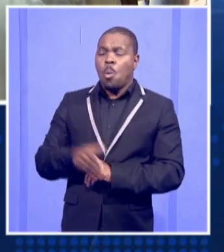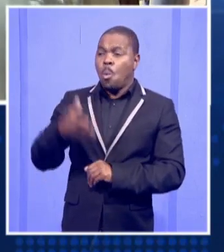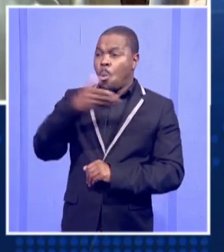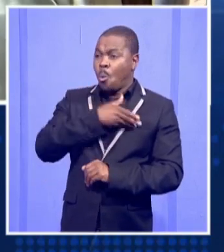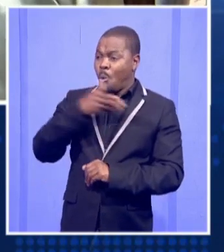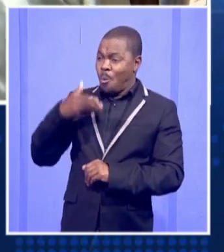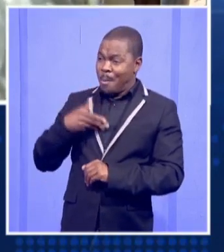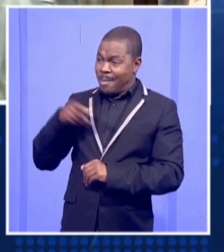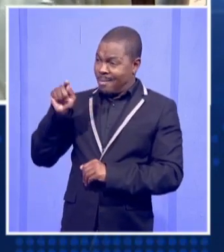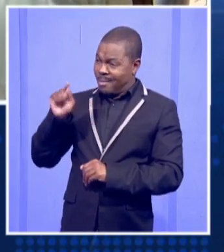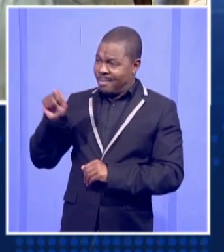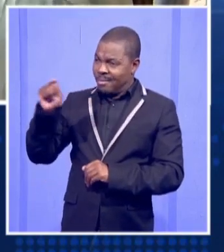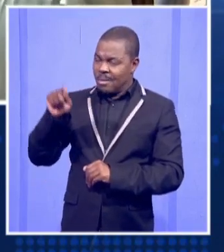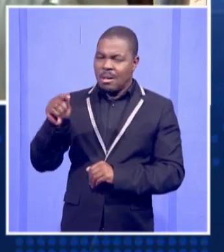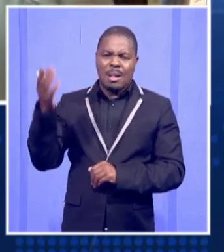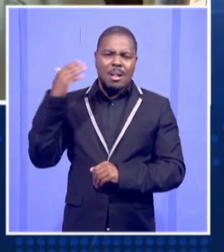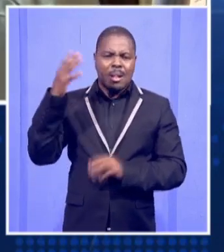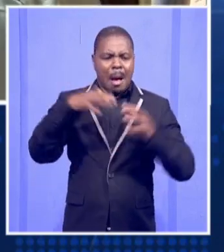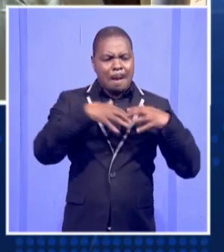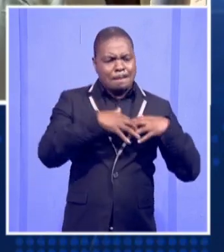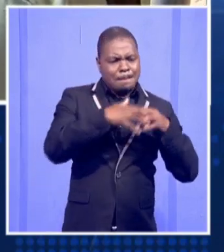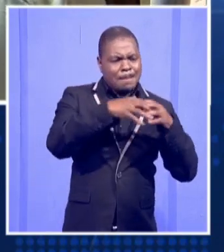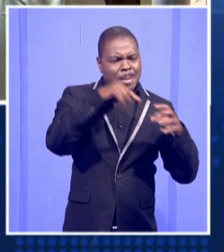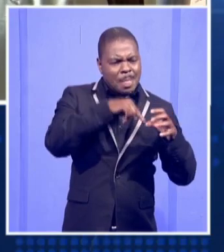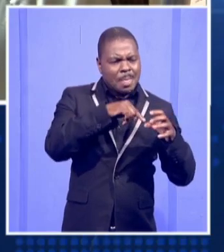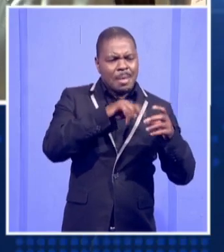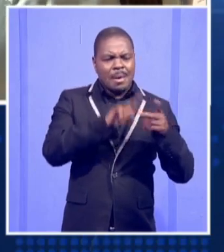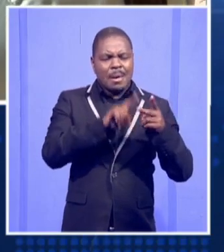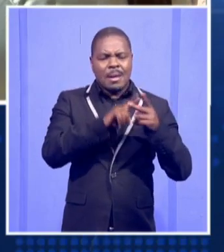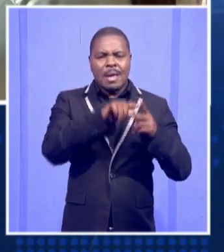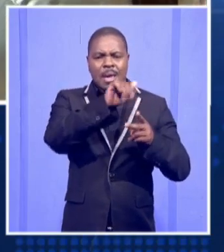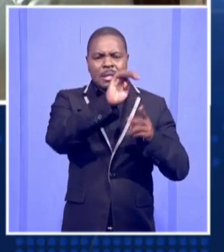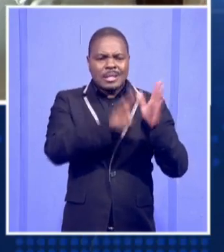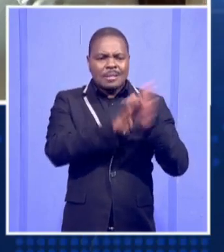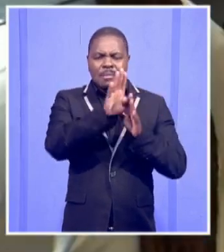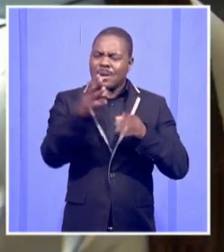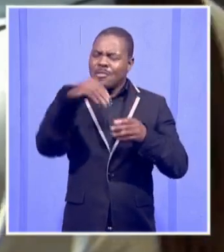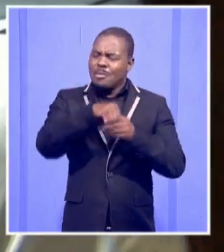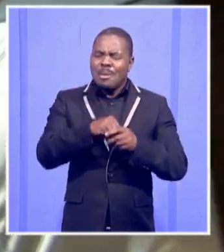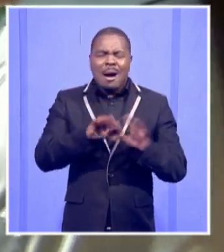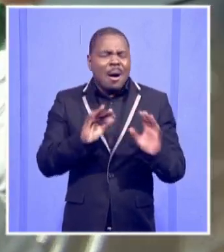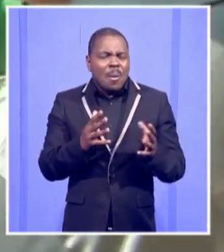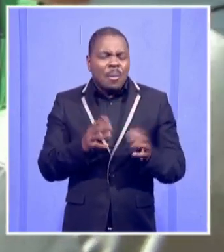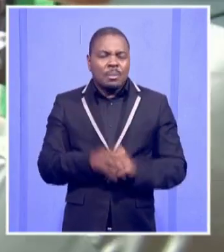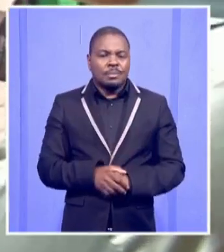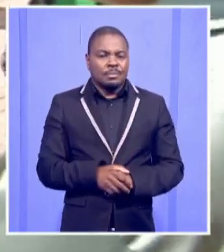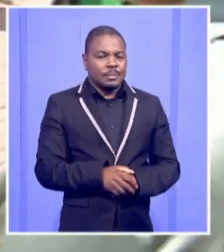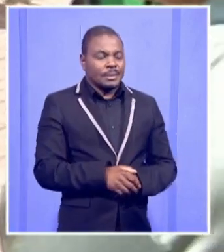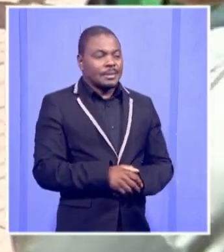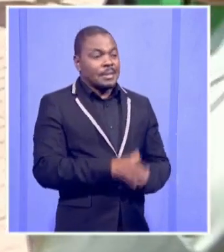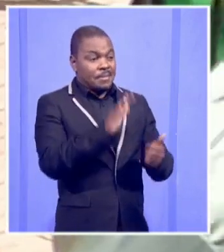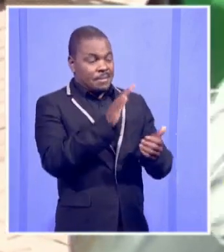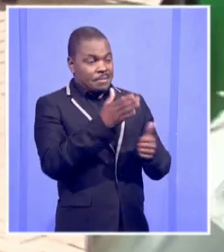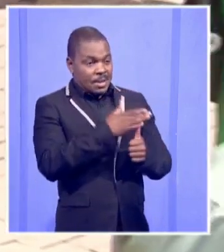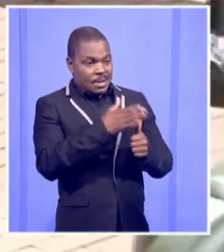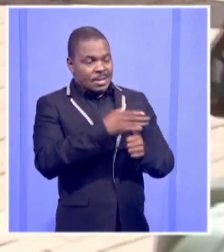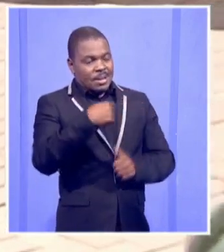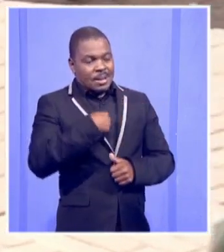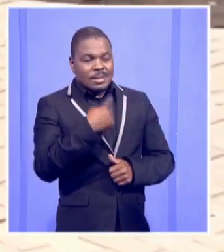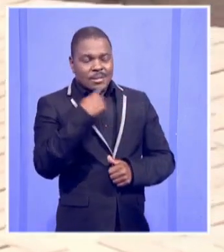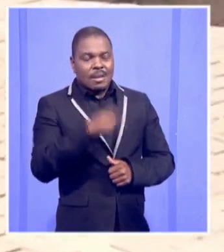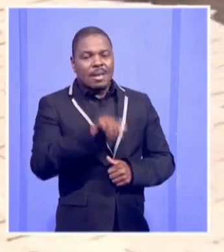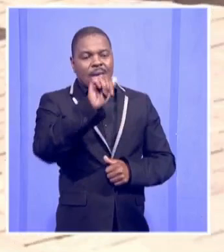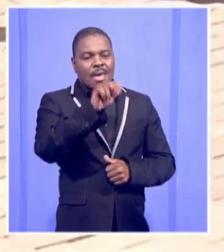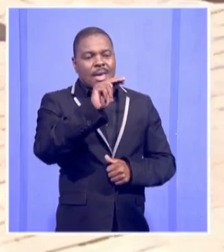in the formation and even in the development of the ANC up to so far. Well, firstly, let me say happy birthday to the African National